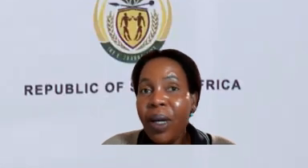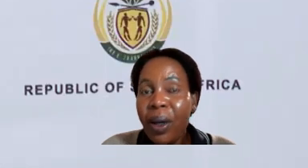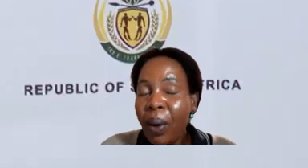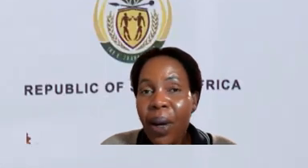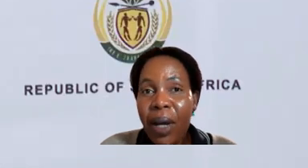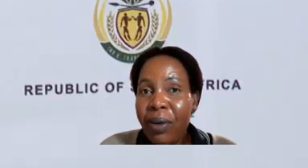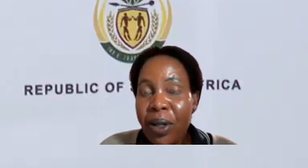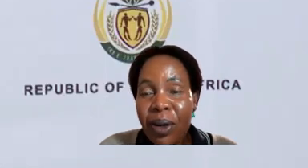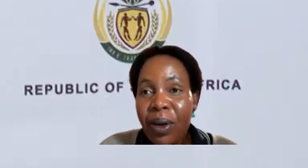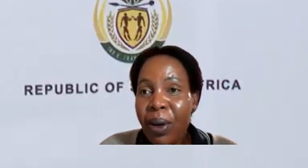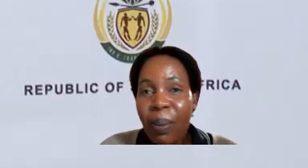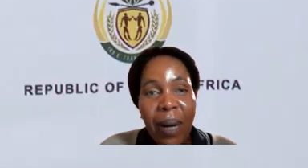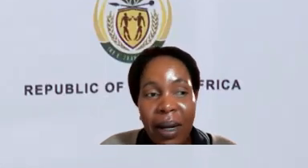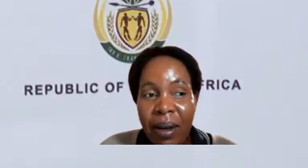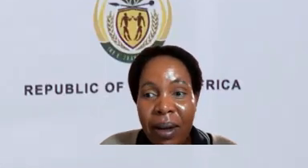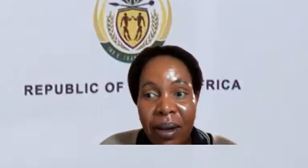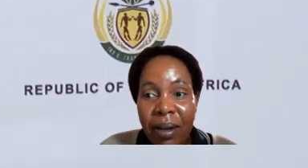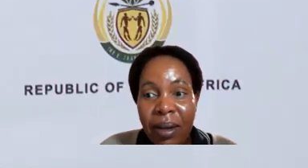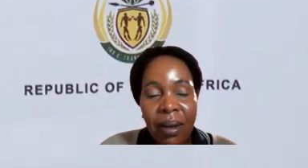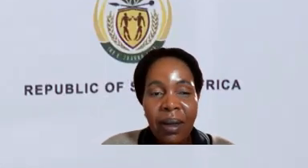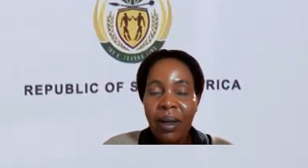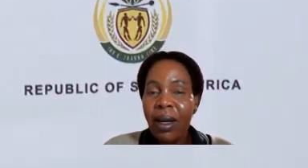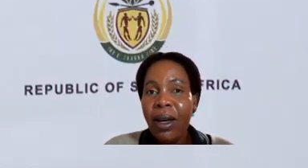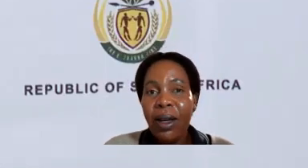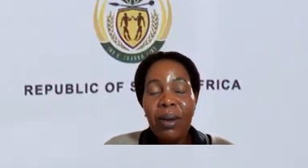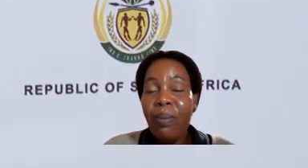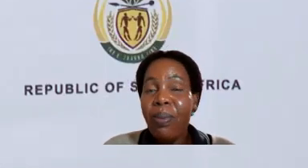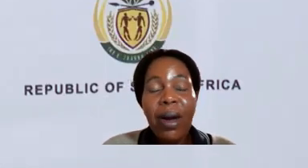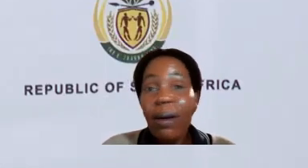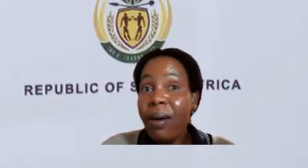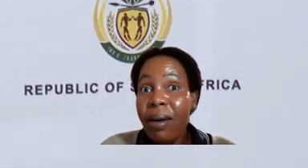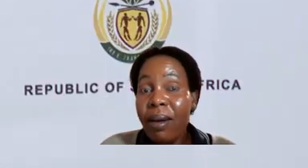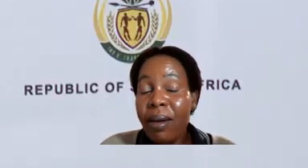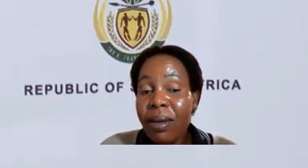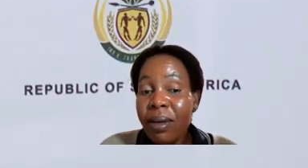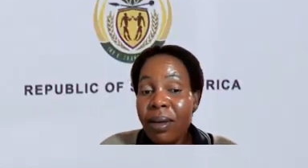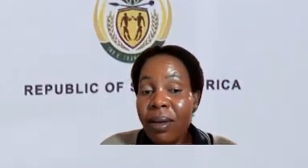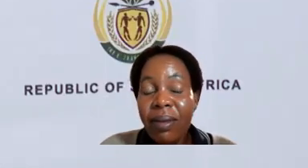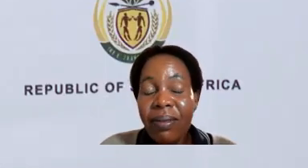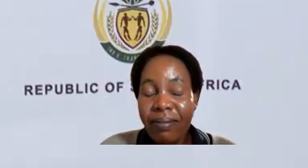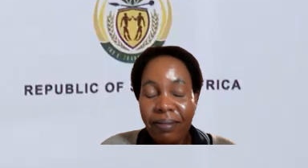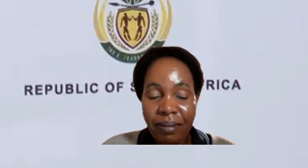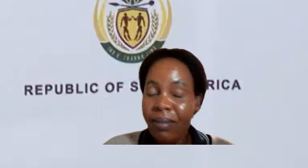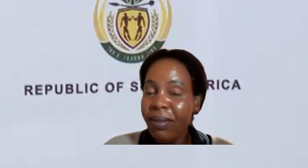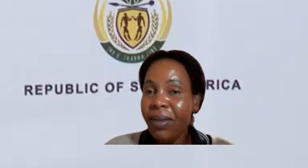do you want to go and rescue your brothers? Your brothers.